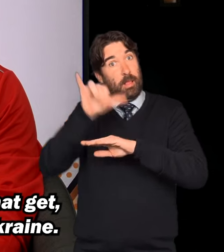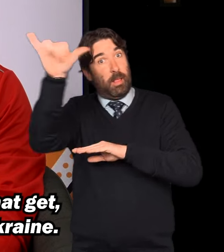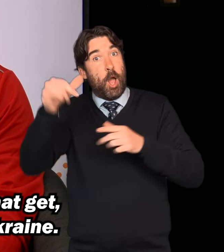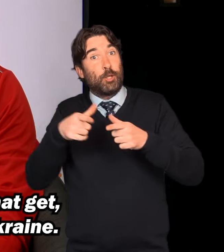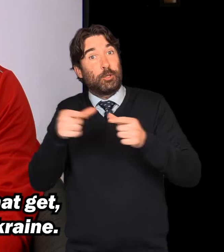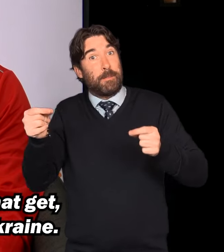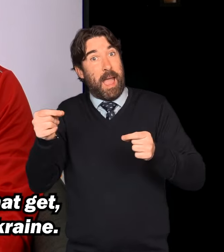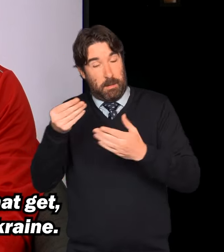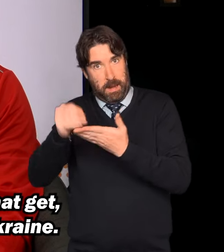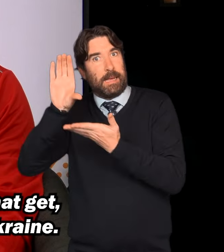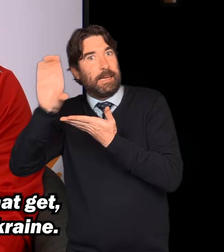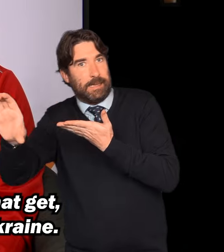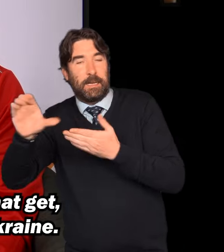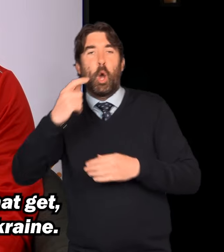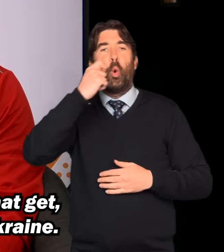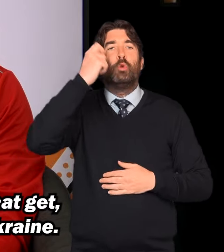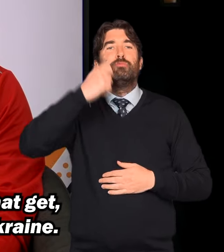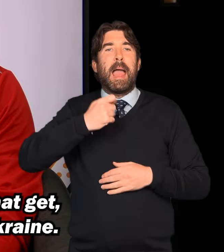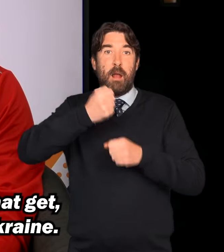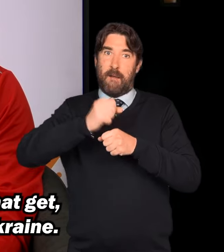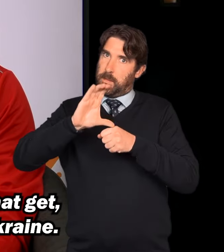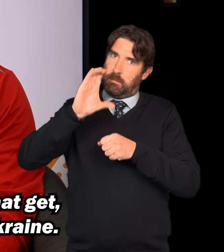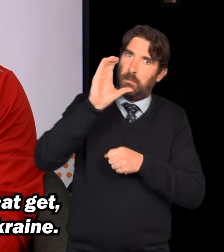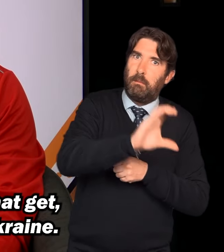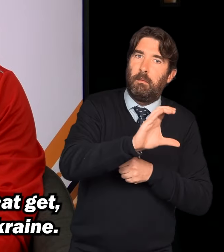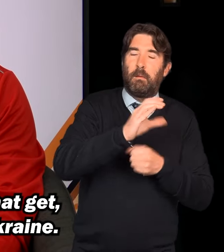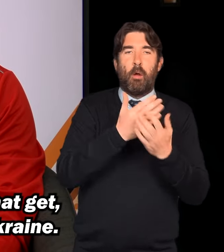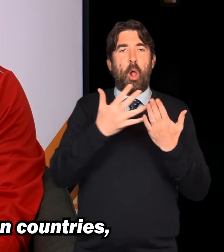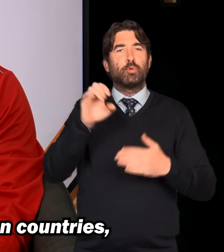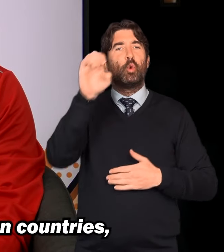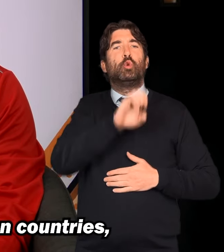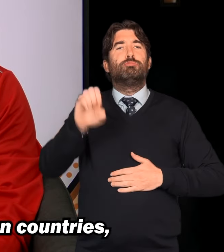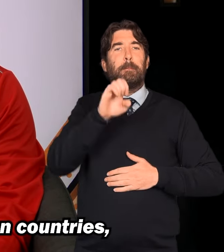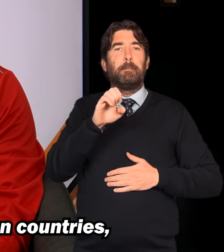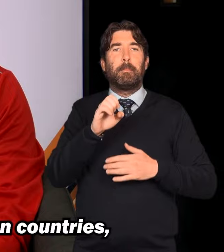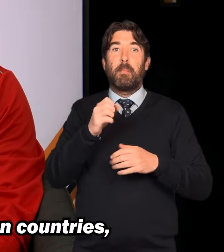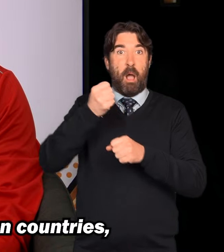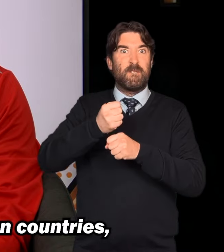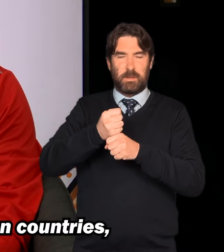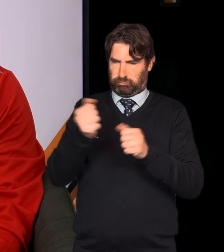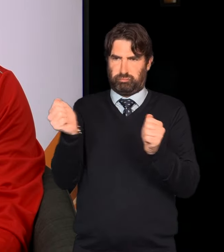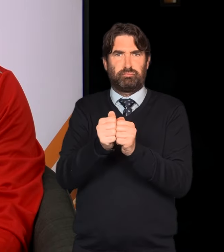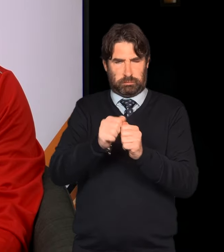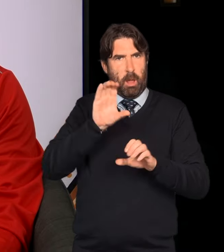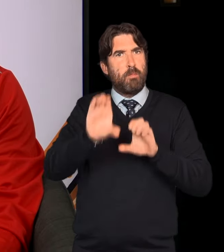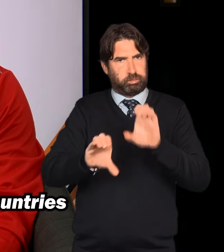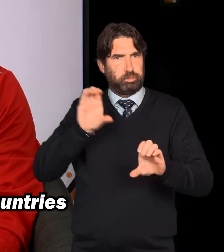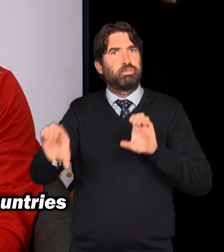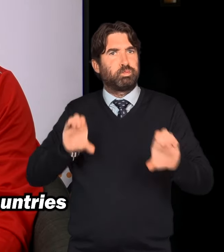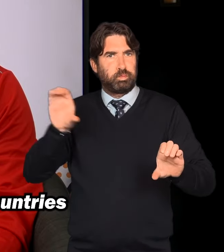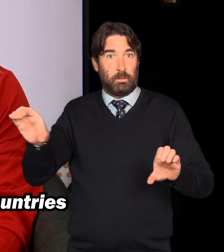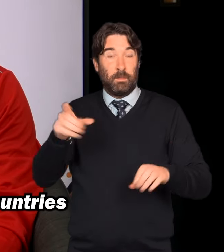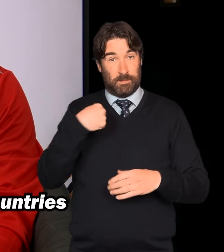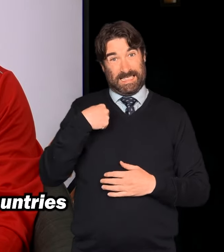to Japan that get money, get Ukraine. So you've got a lot of the European countries, they get funding. So